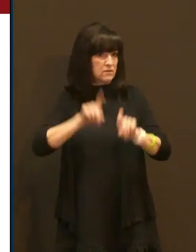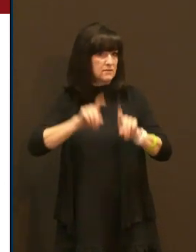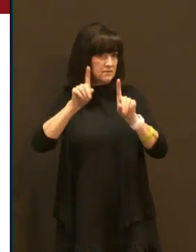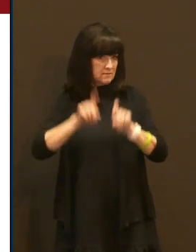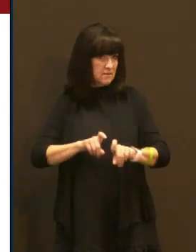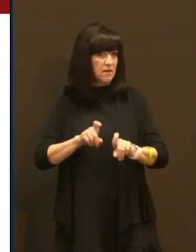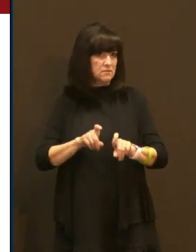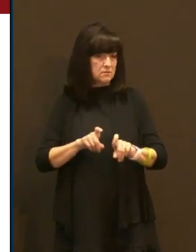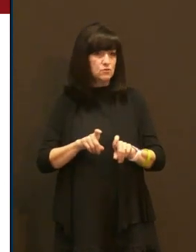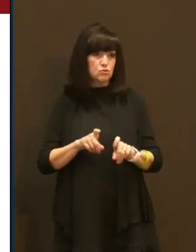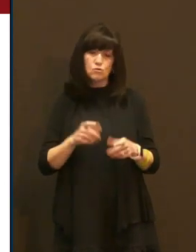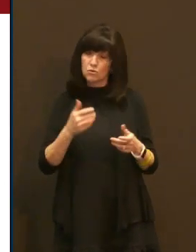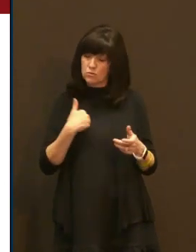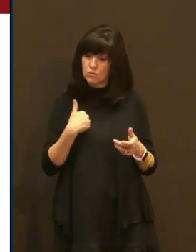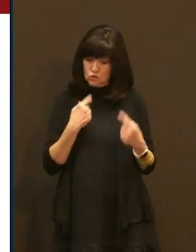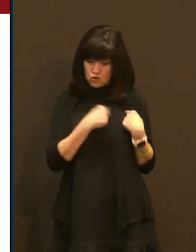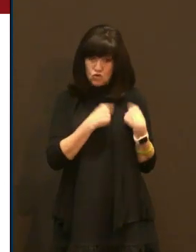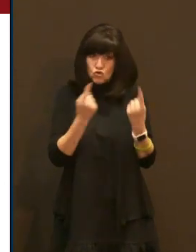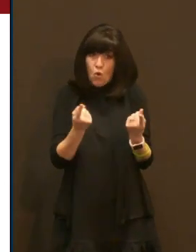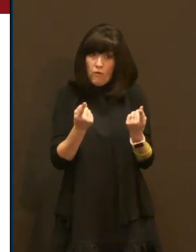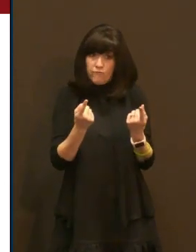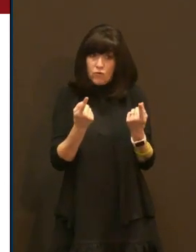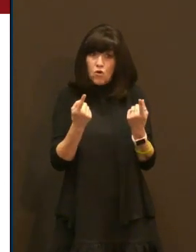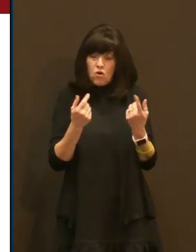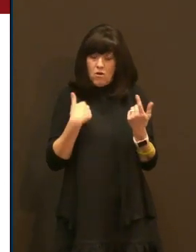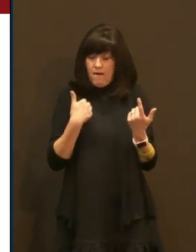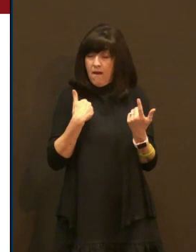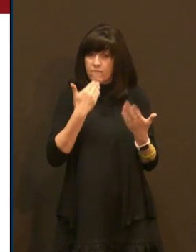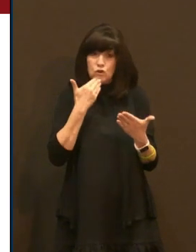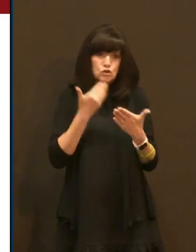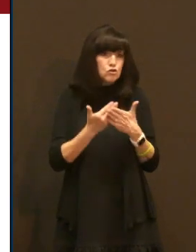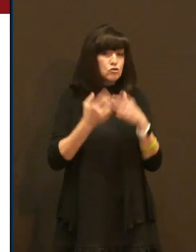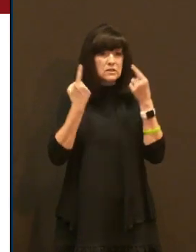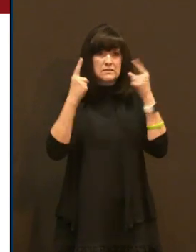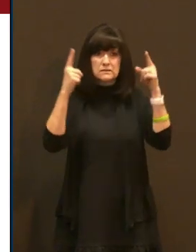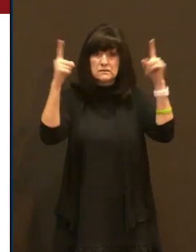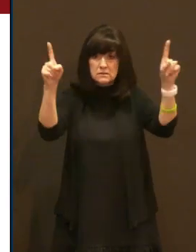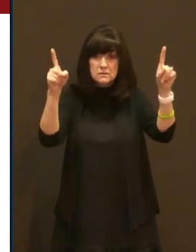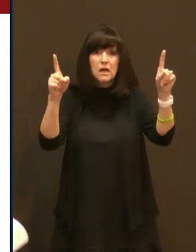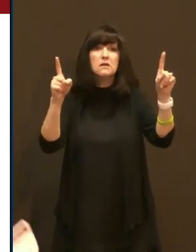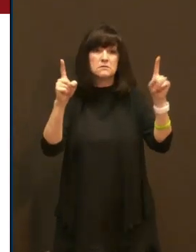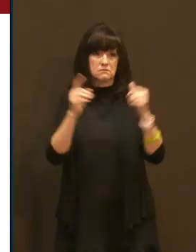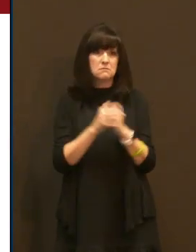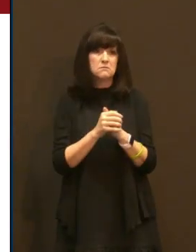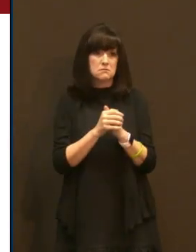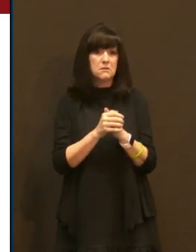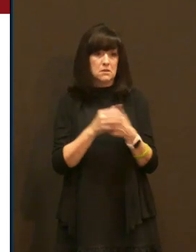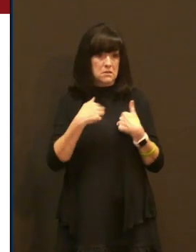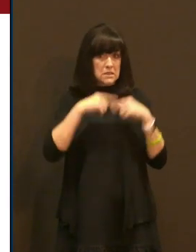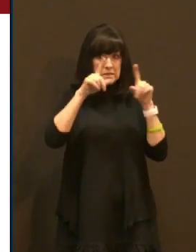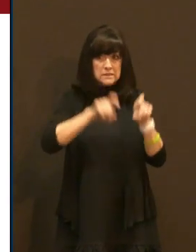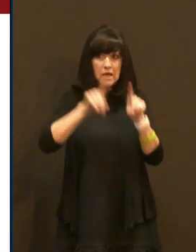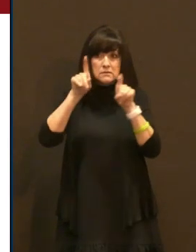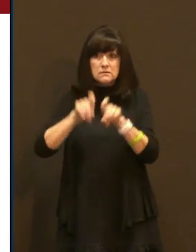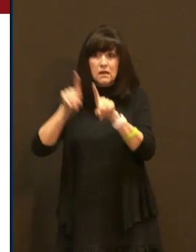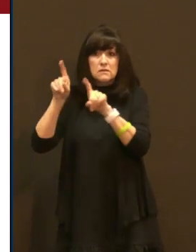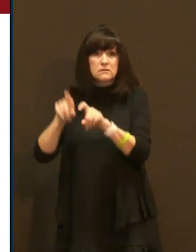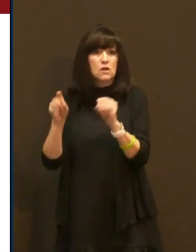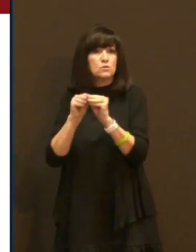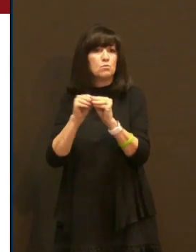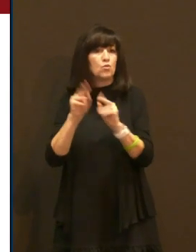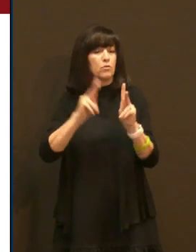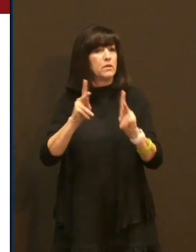lots of success so far, and look to have more stories coming up with increased numbers of testing, which is good news for